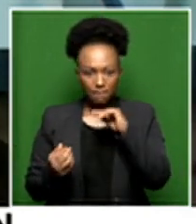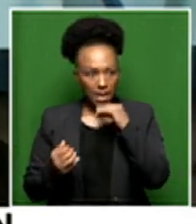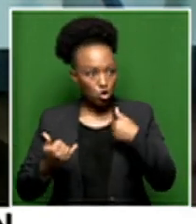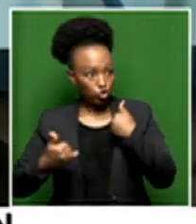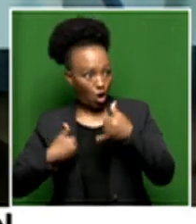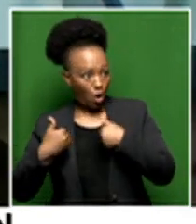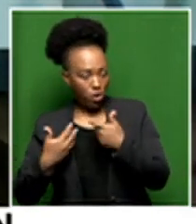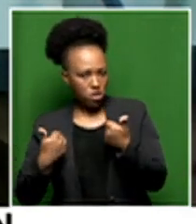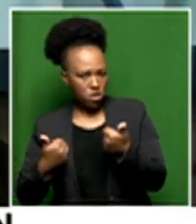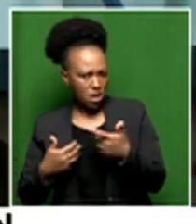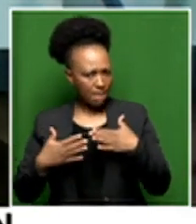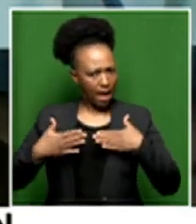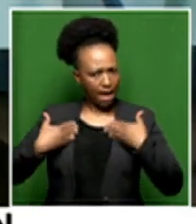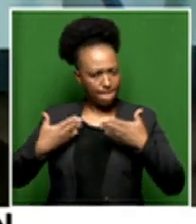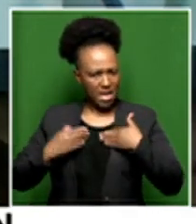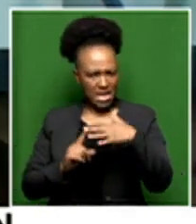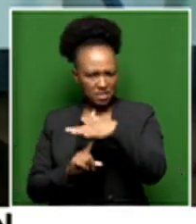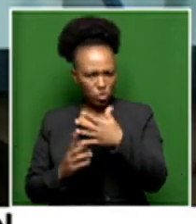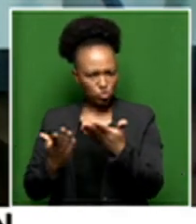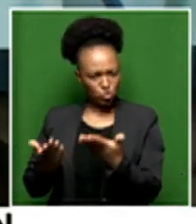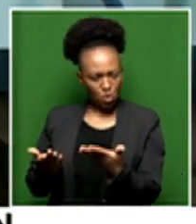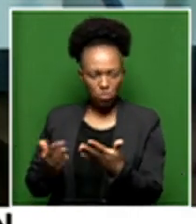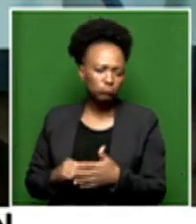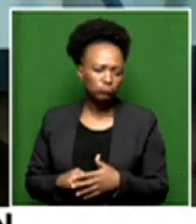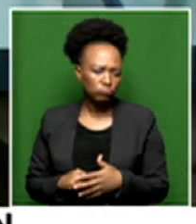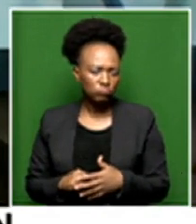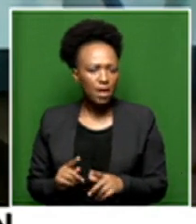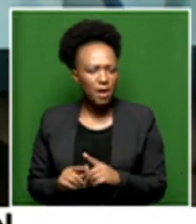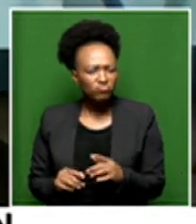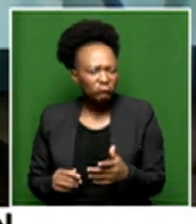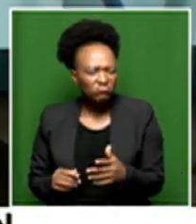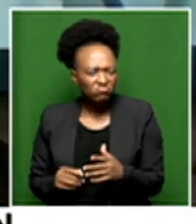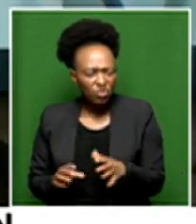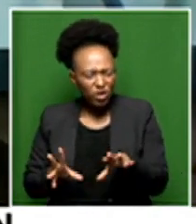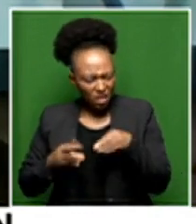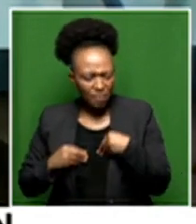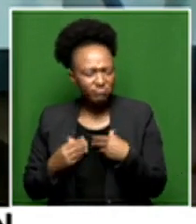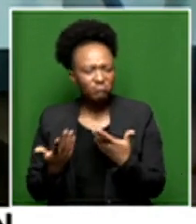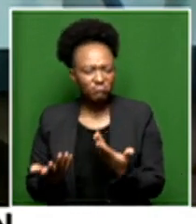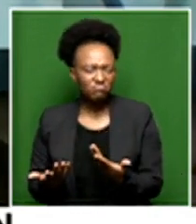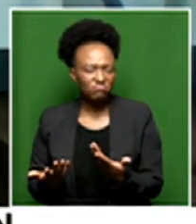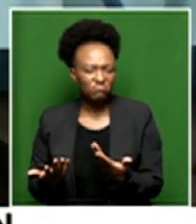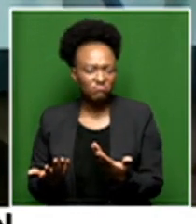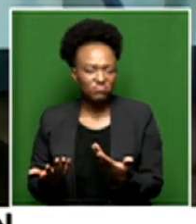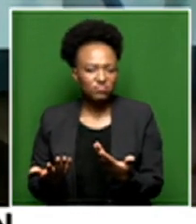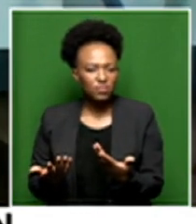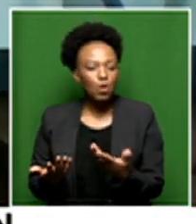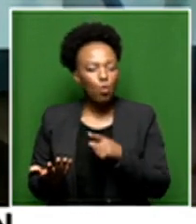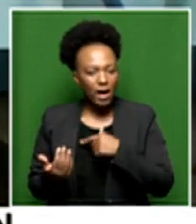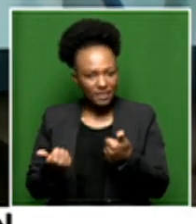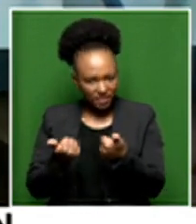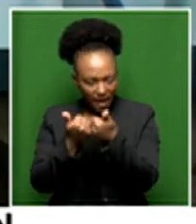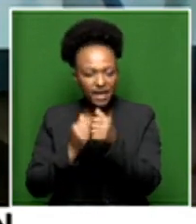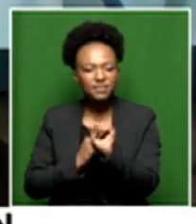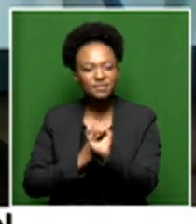enjoying or being happy with the situation, but it's recognizing that it comes with specific real